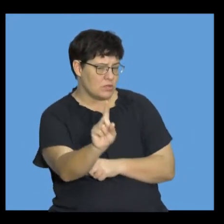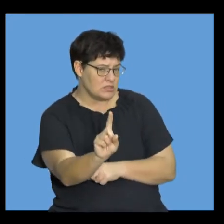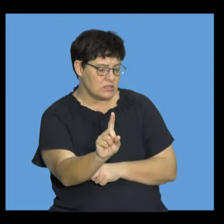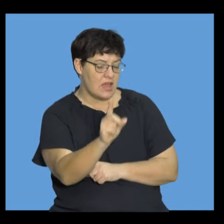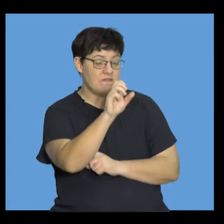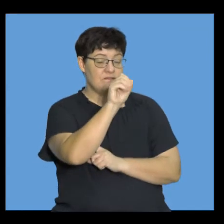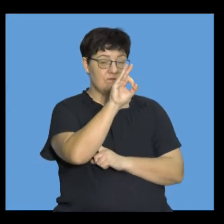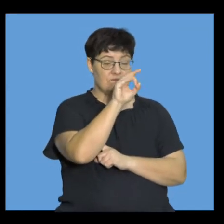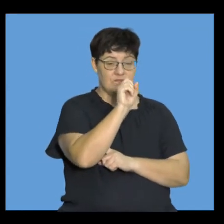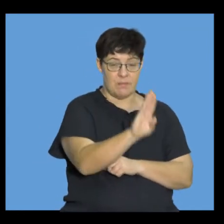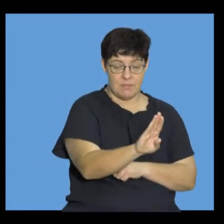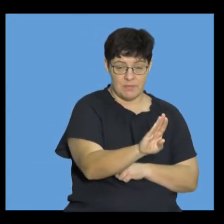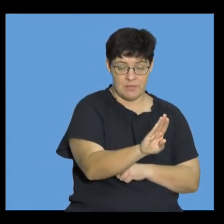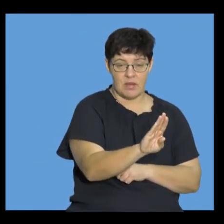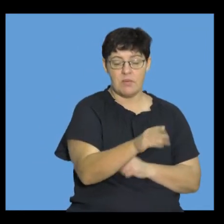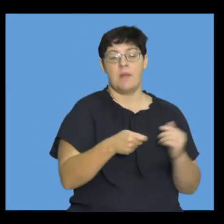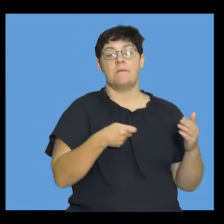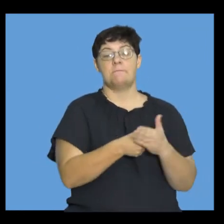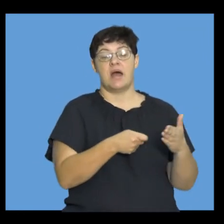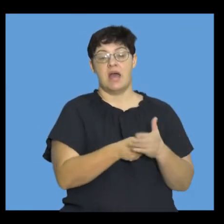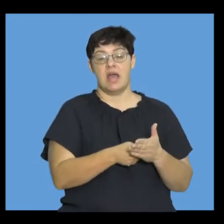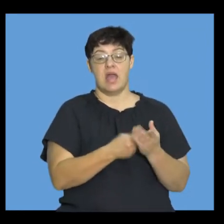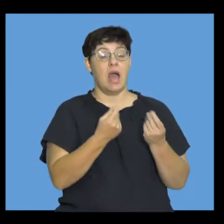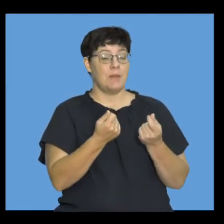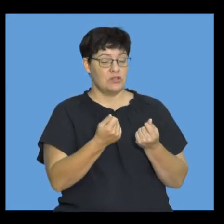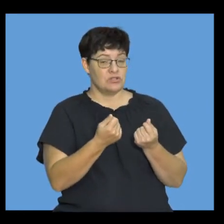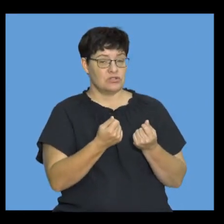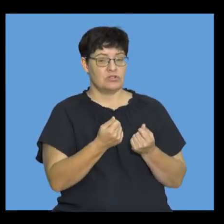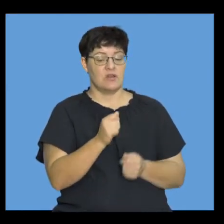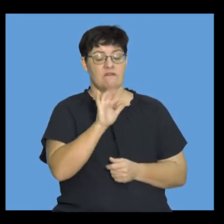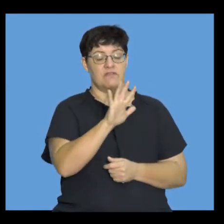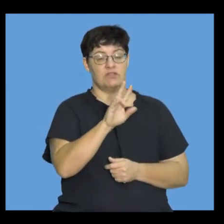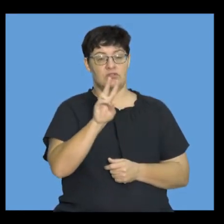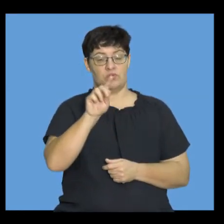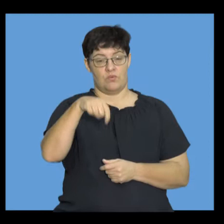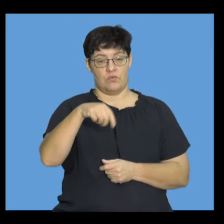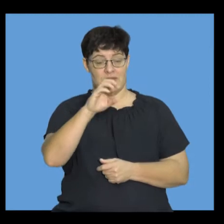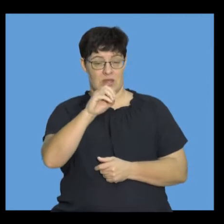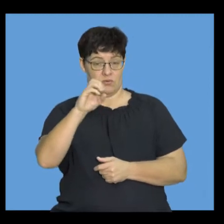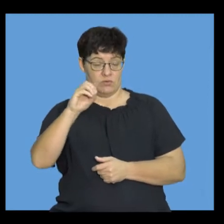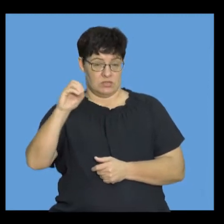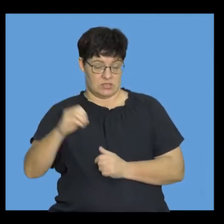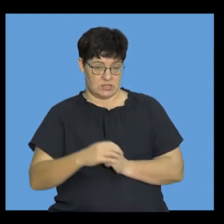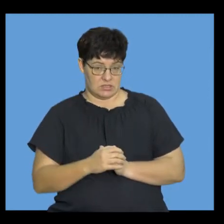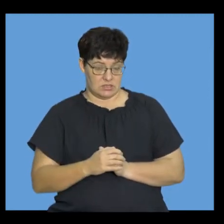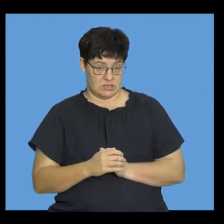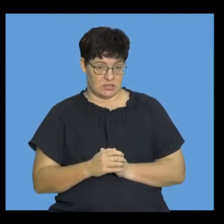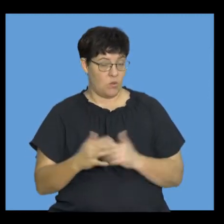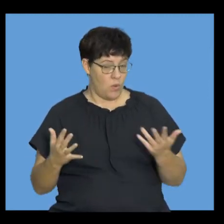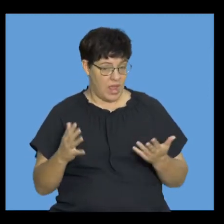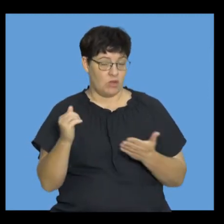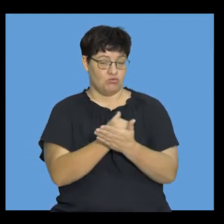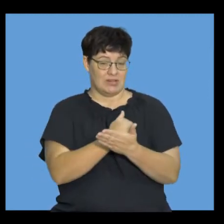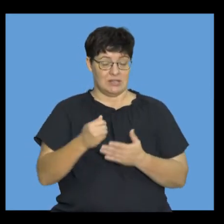February, we purchased goods to the value of 52,000 Rand on credit.